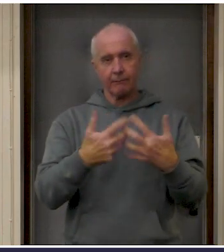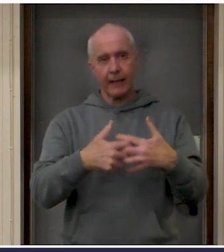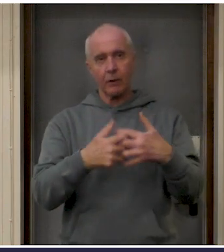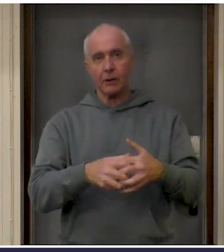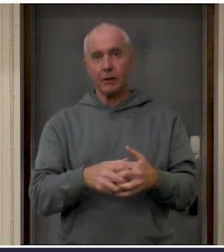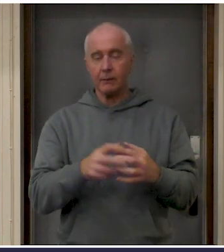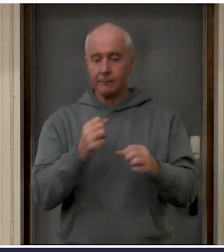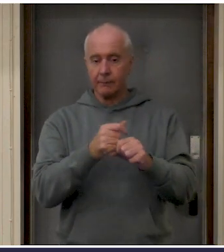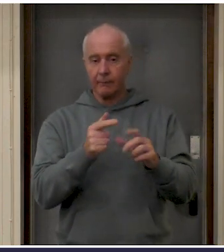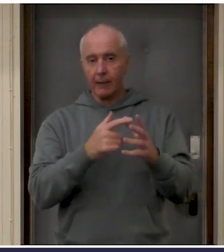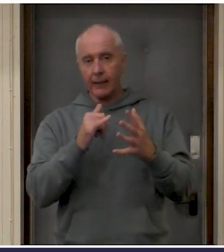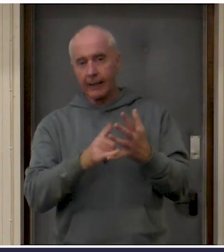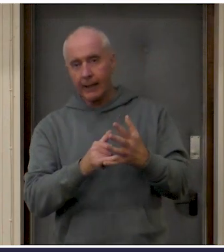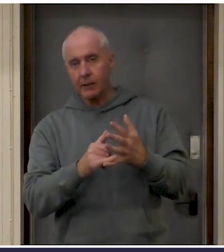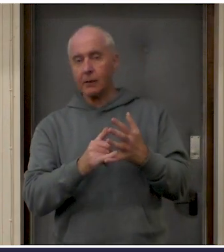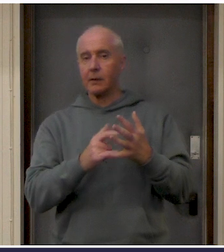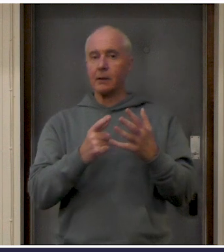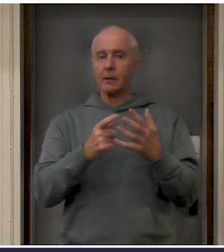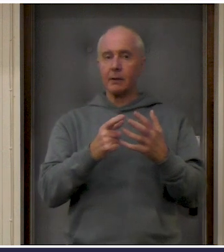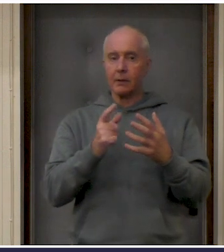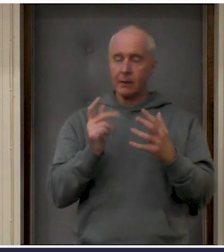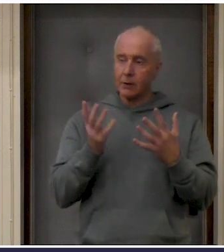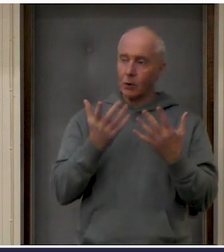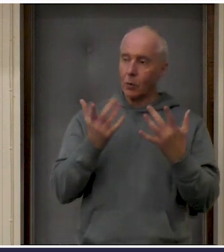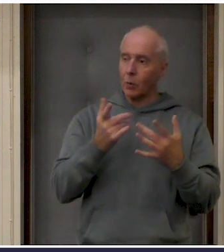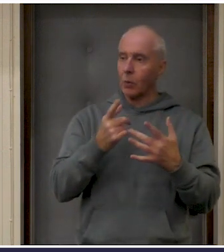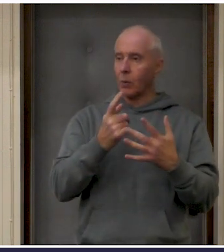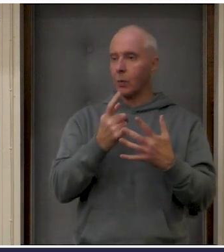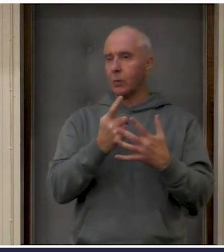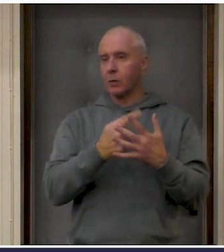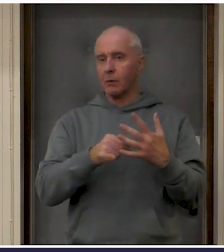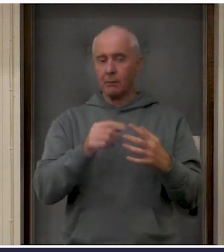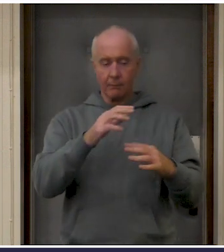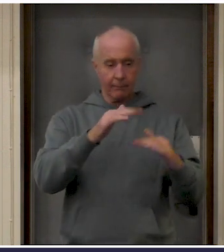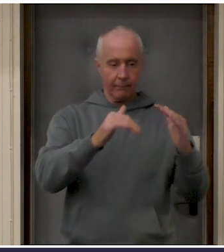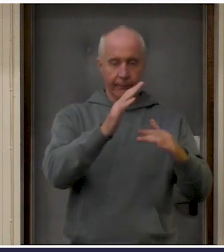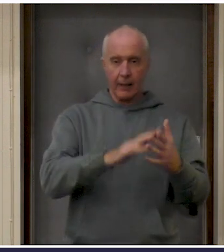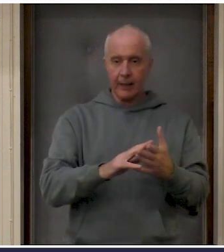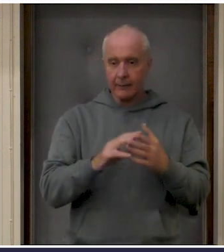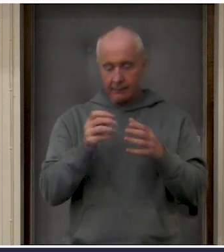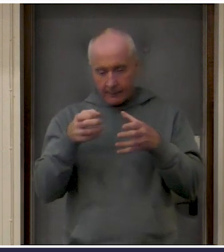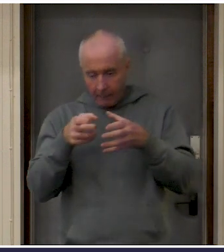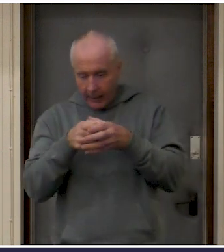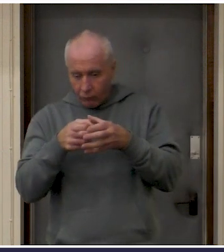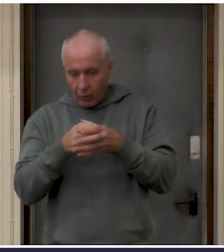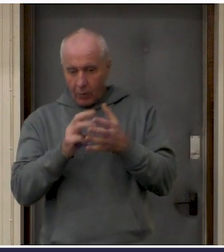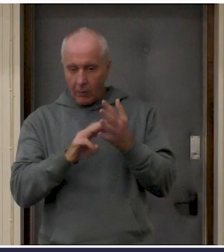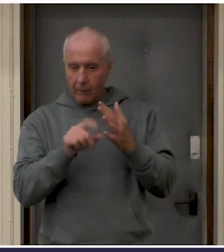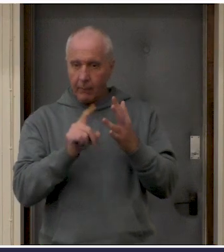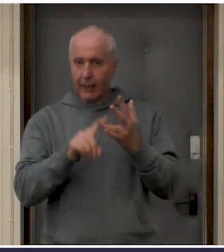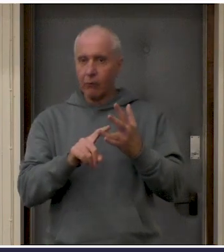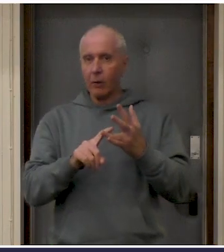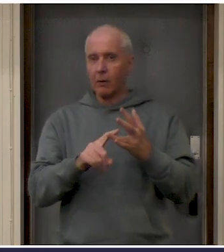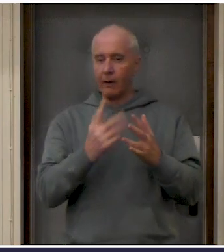But yeah, gas-cooled reactors or high-temperature gas reactors, you might know them as micro-reactors, the sort of deployable, or